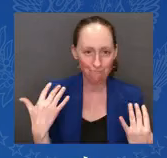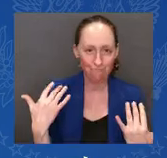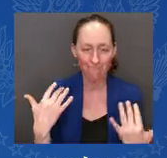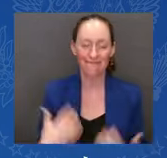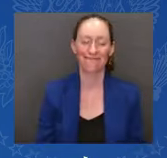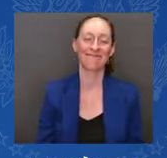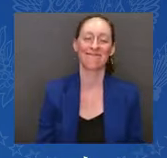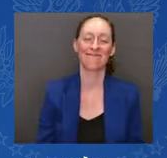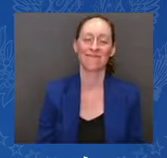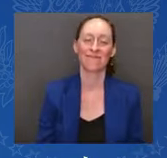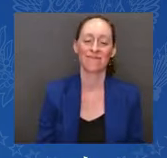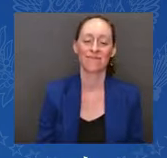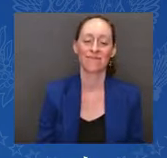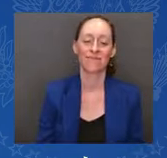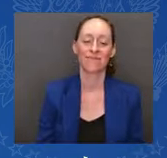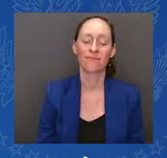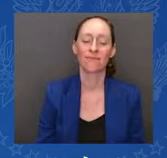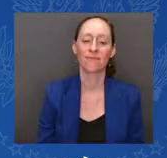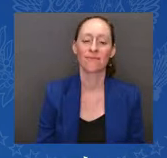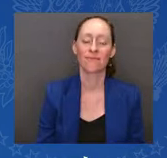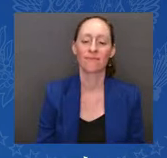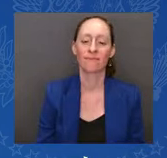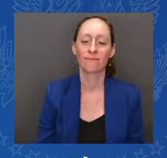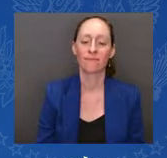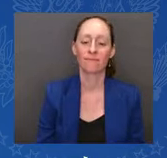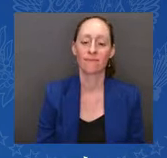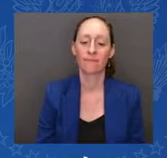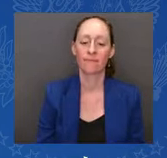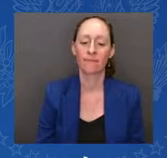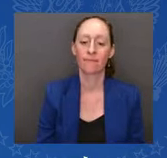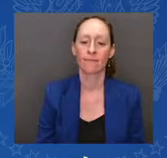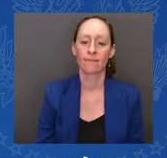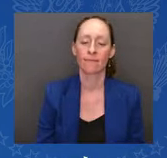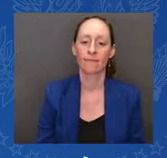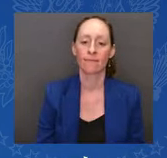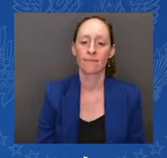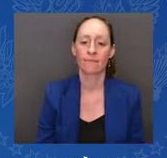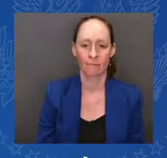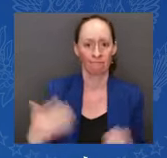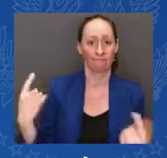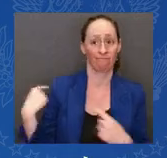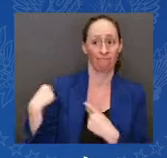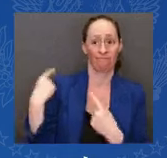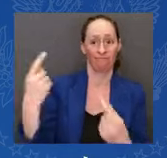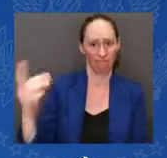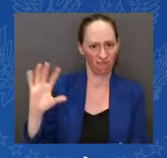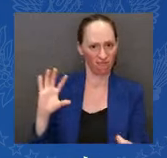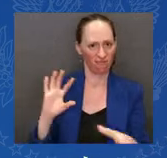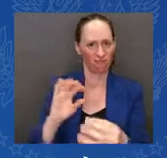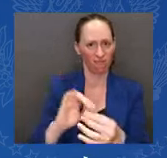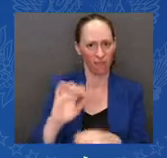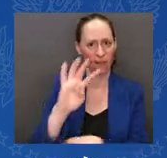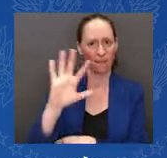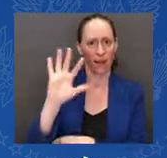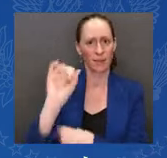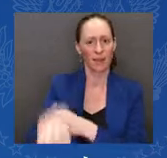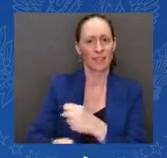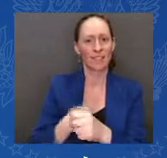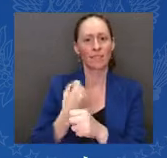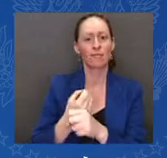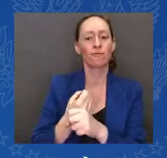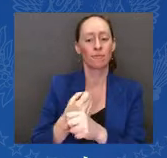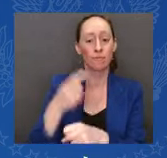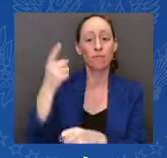45 years, for 45 years, the United States Supreme Court has recognized the college's freedom to decide